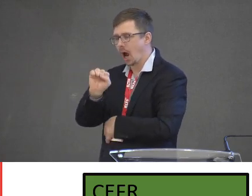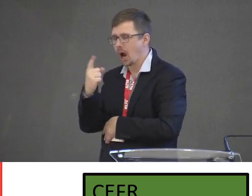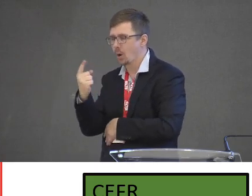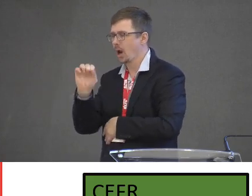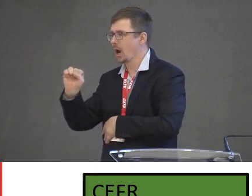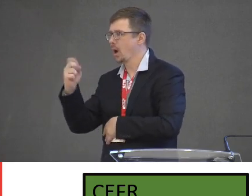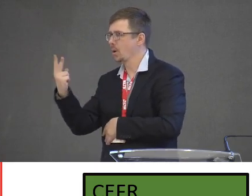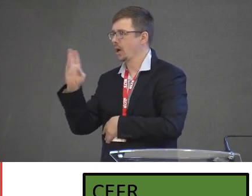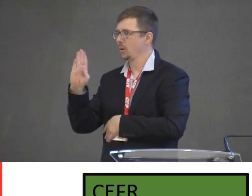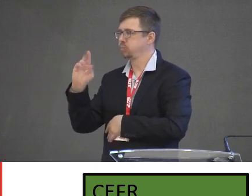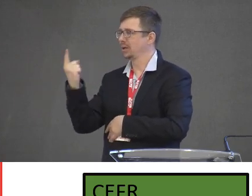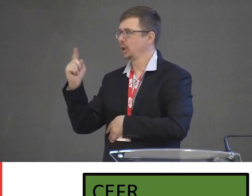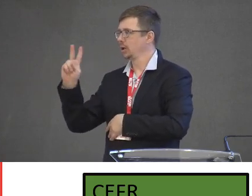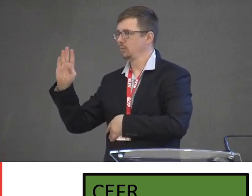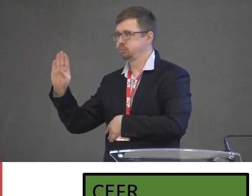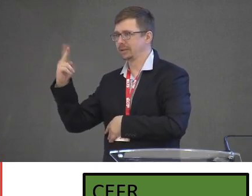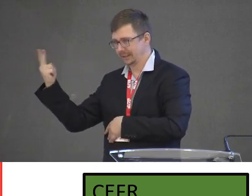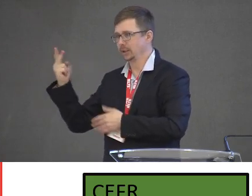as well.